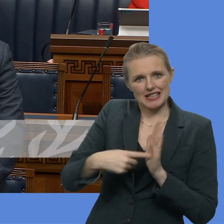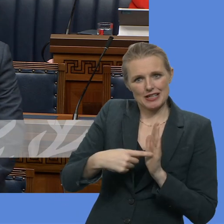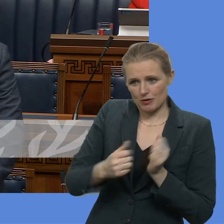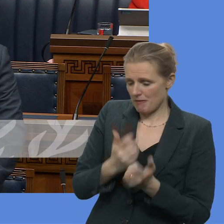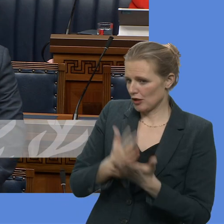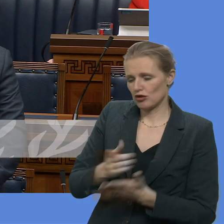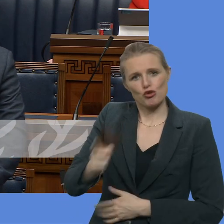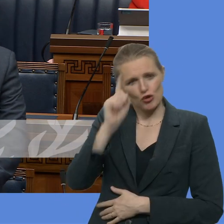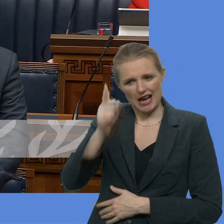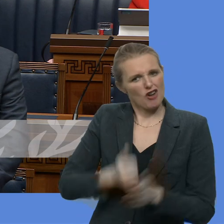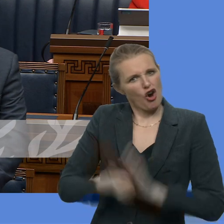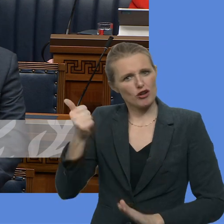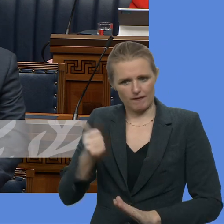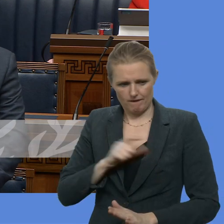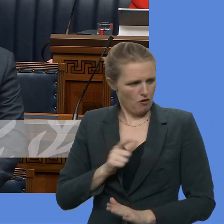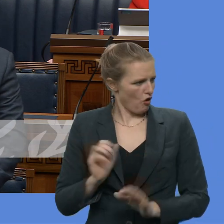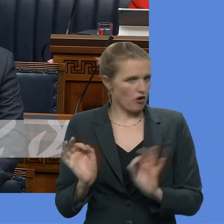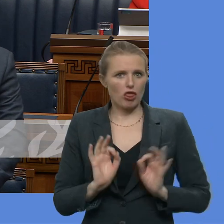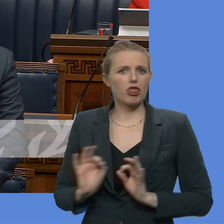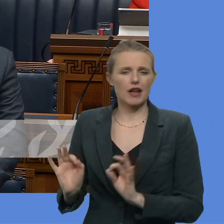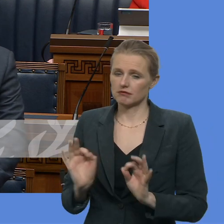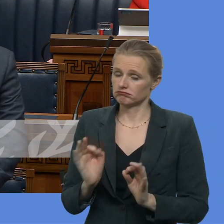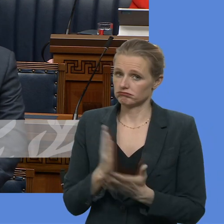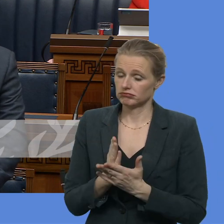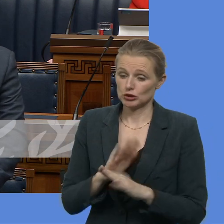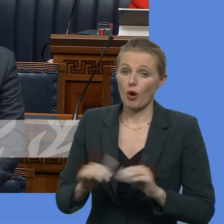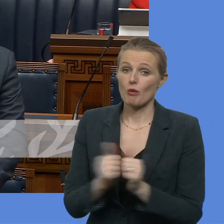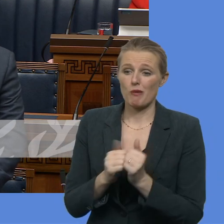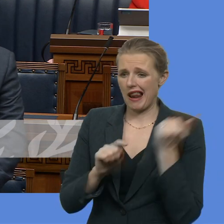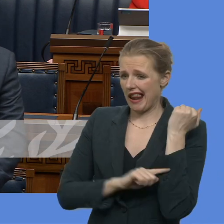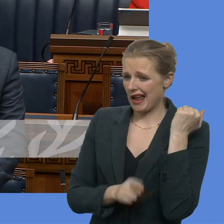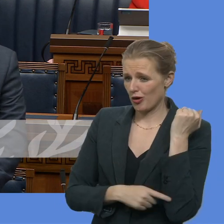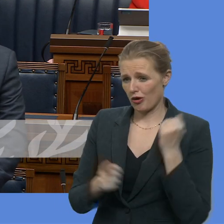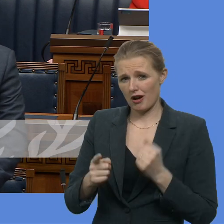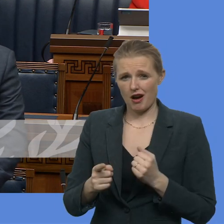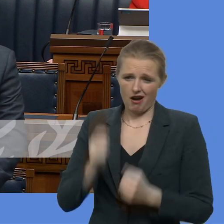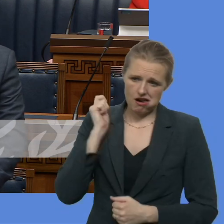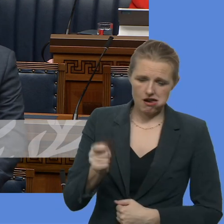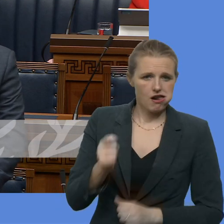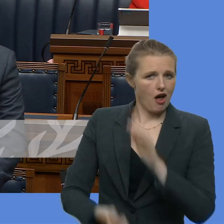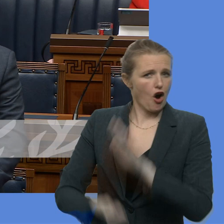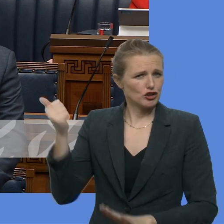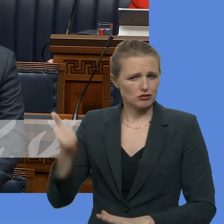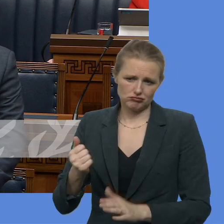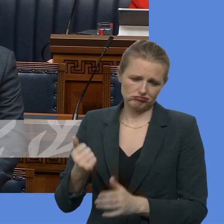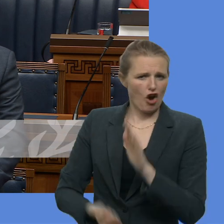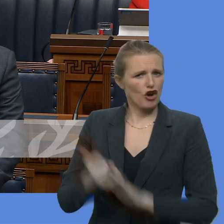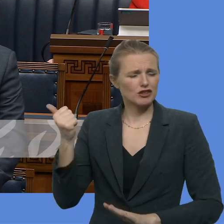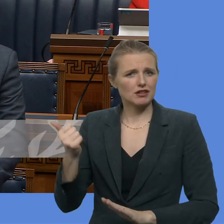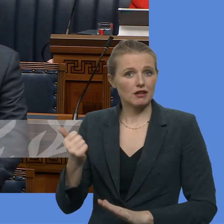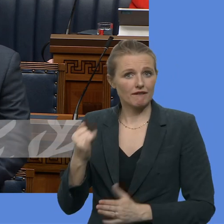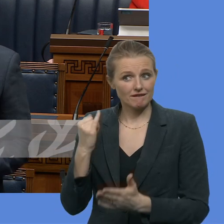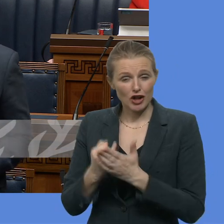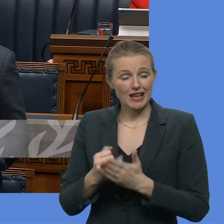potential for more legislation as well. It's not appropriate for a landlord to simply issue a notice to quit because a